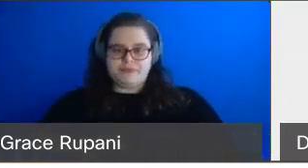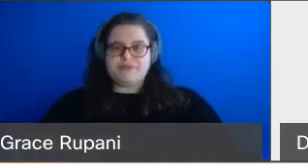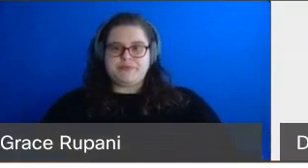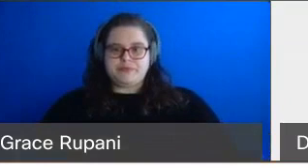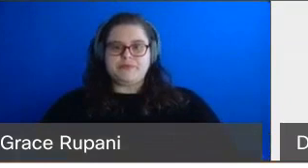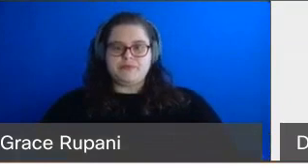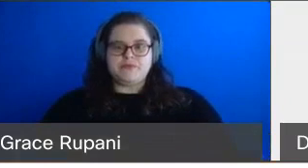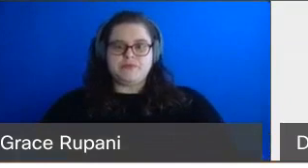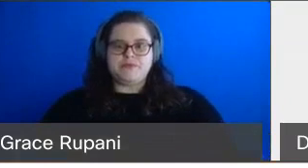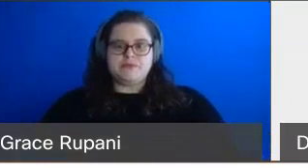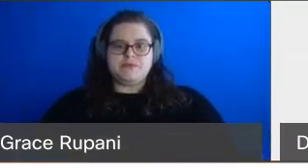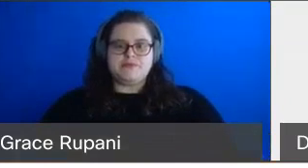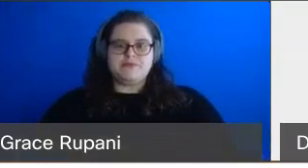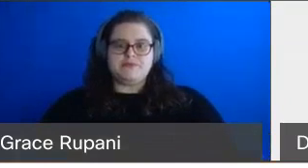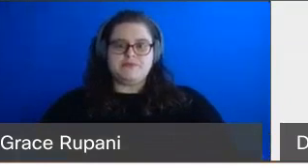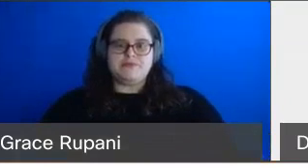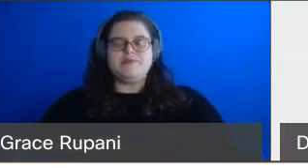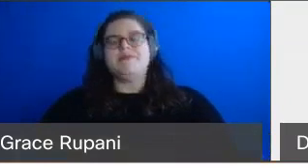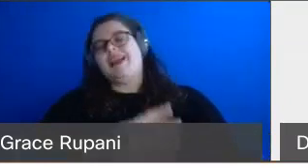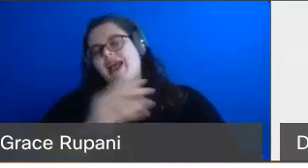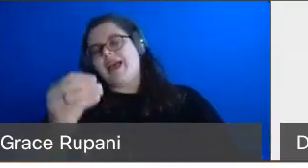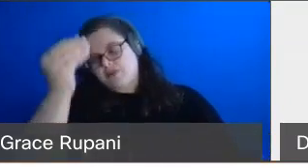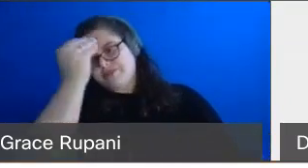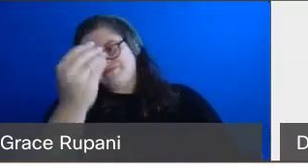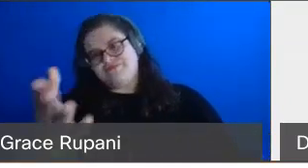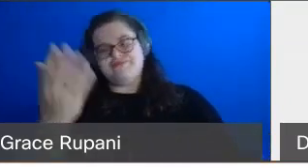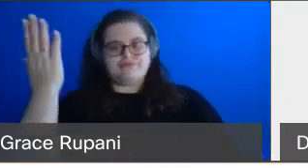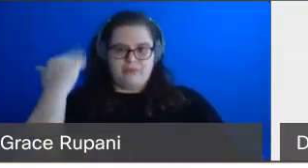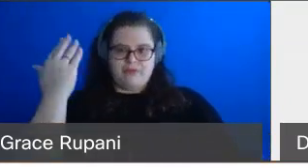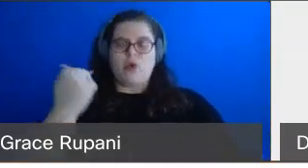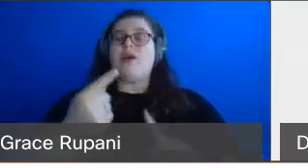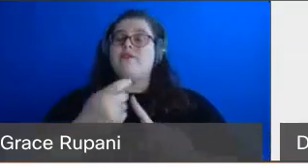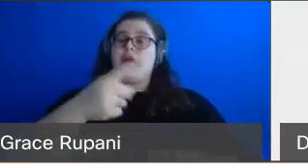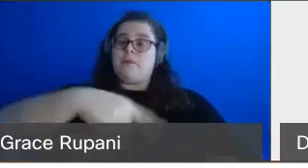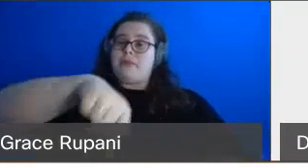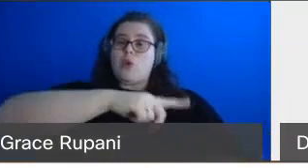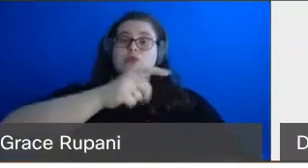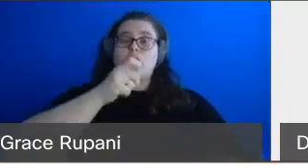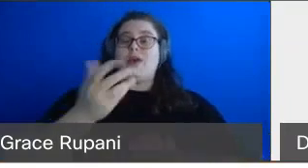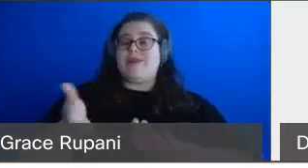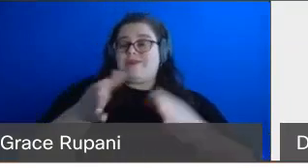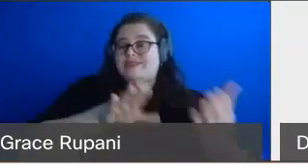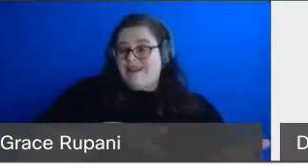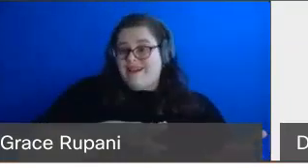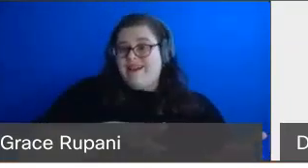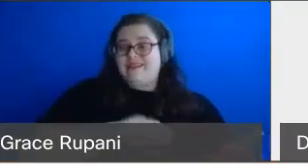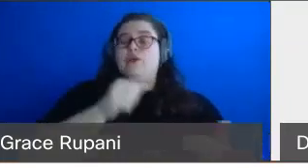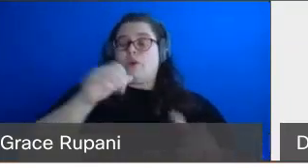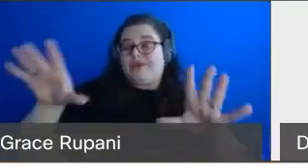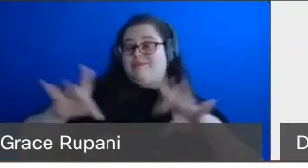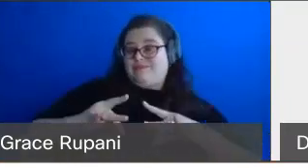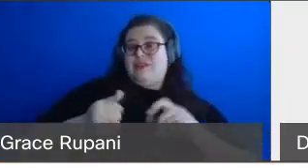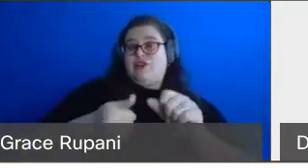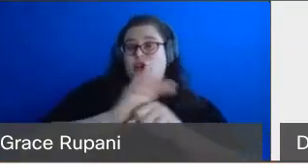And as I had indicated earlier, of the people who have contracted COVID who have died, there have been 45.